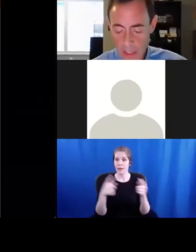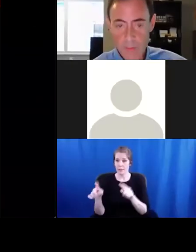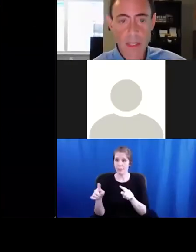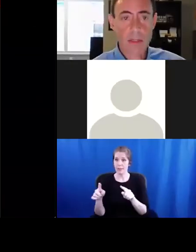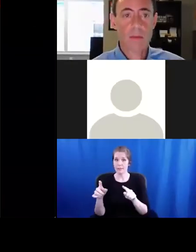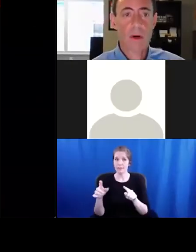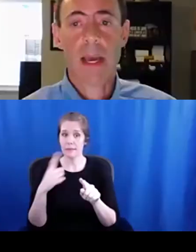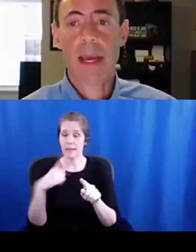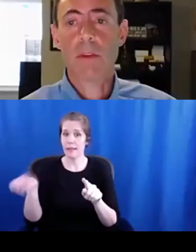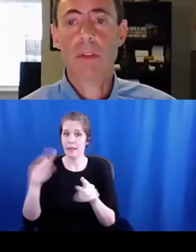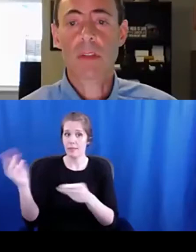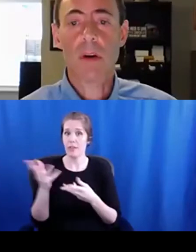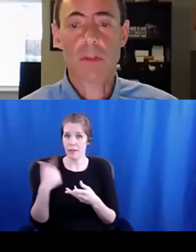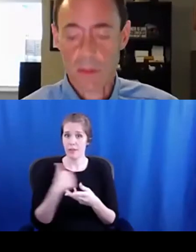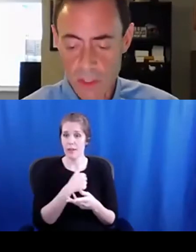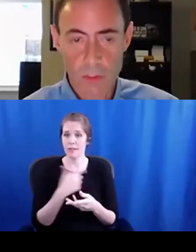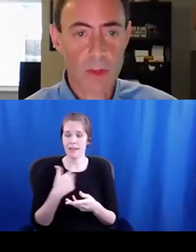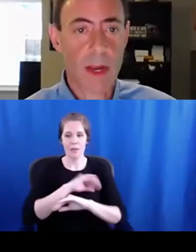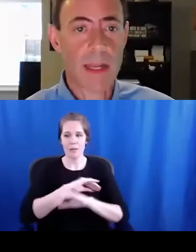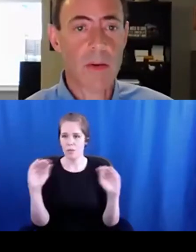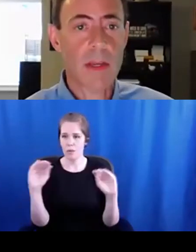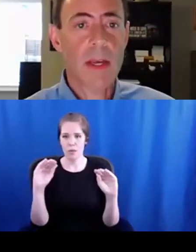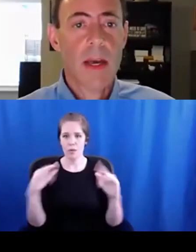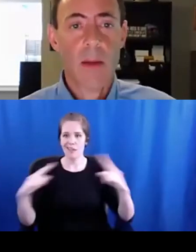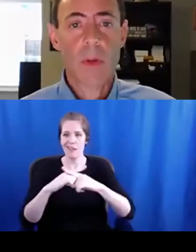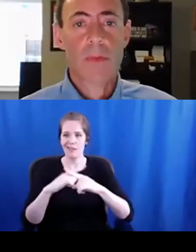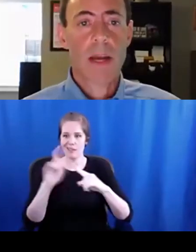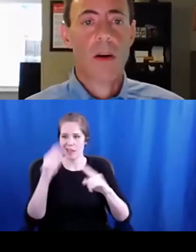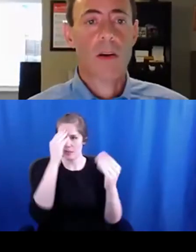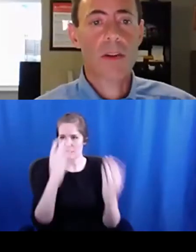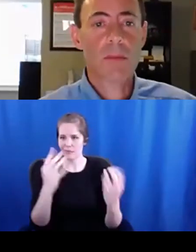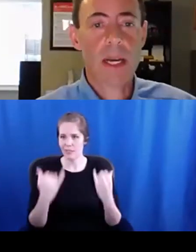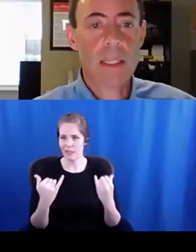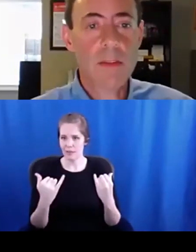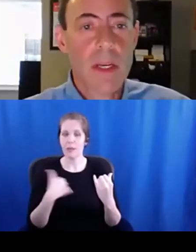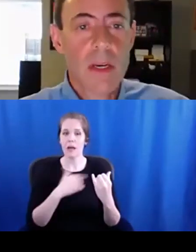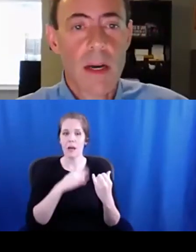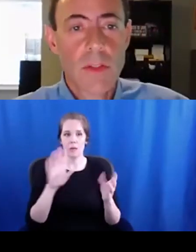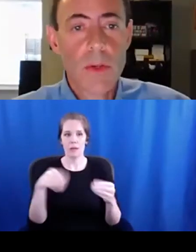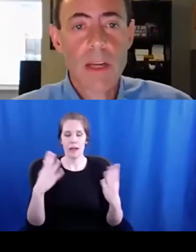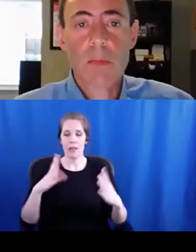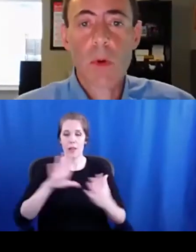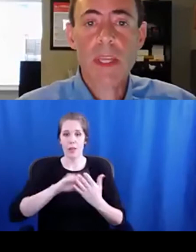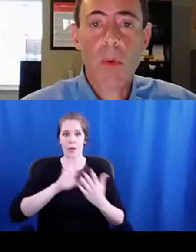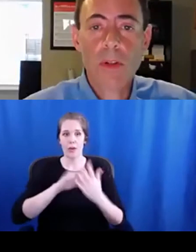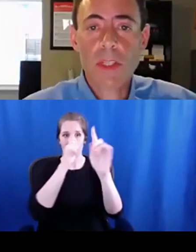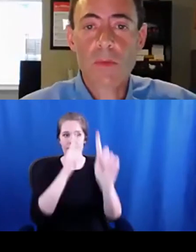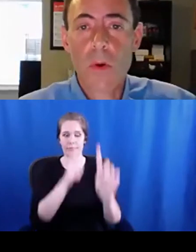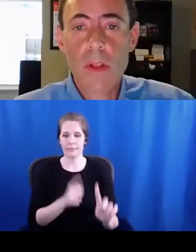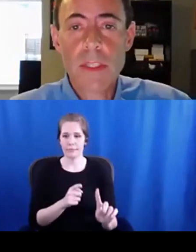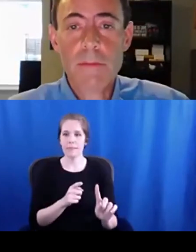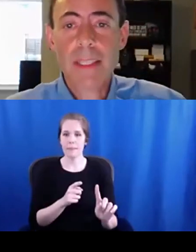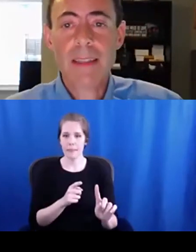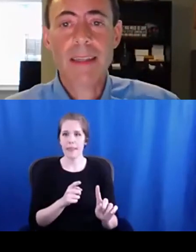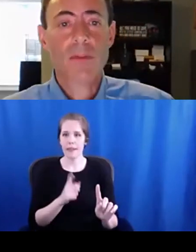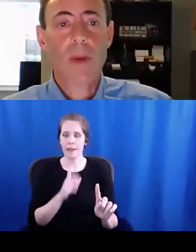and provided to us. I have no disclosures to share with you right now, and I will provide our learning objectives to explore the importance and role of